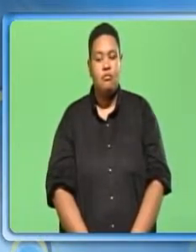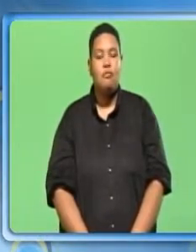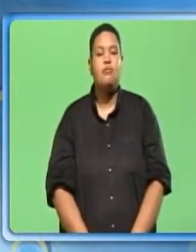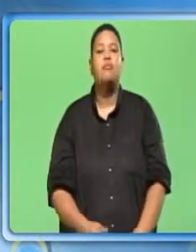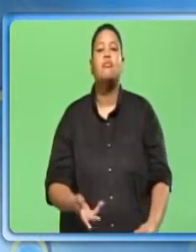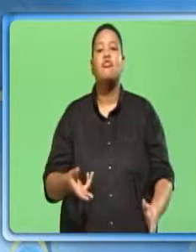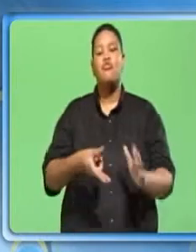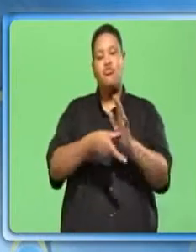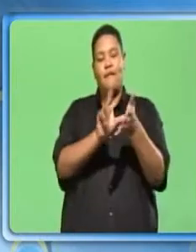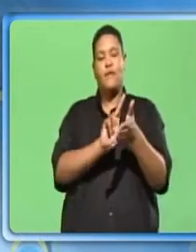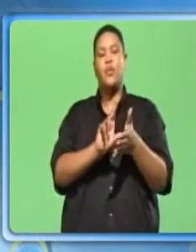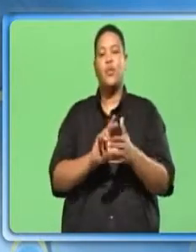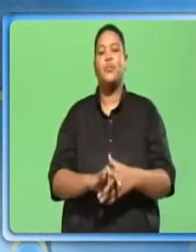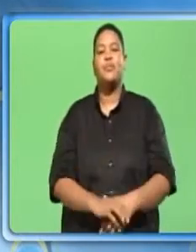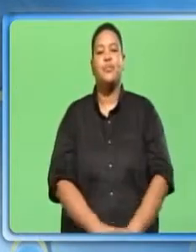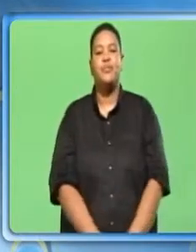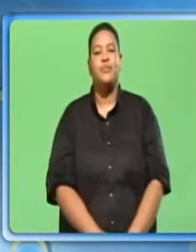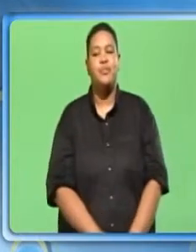Recap.